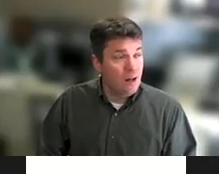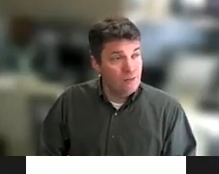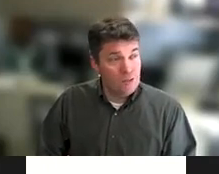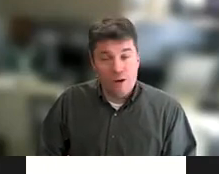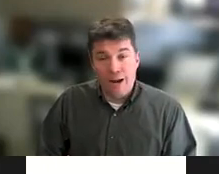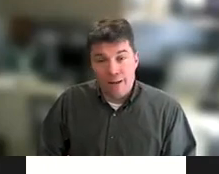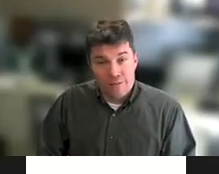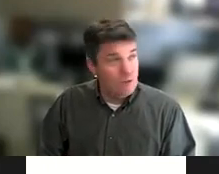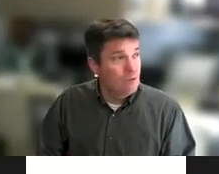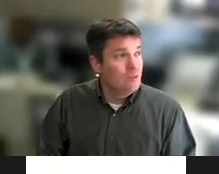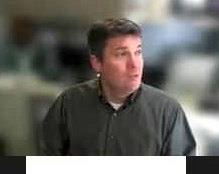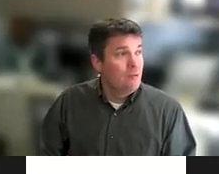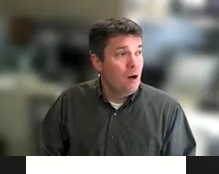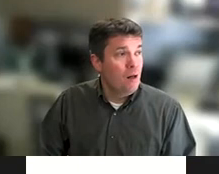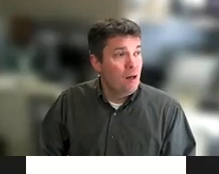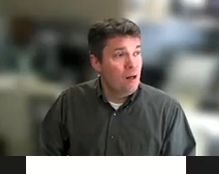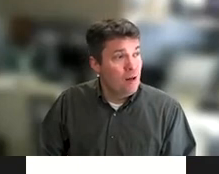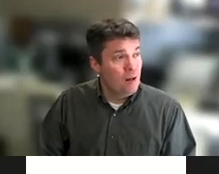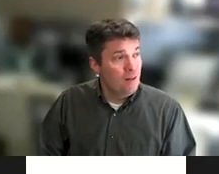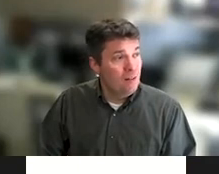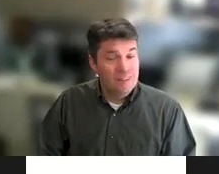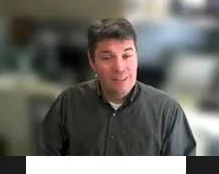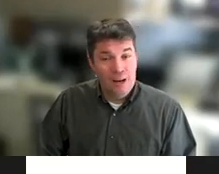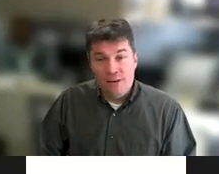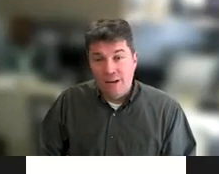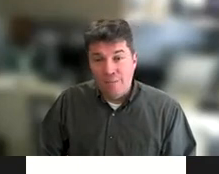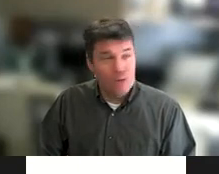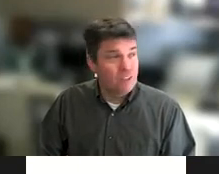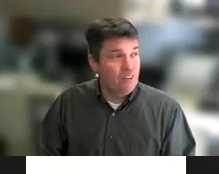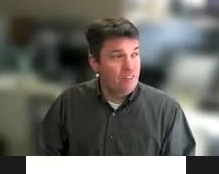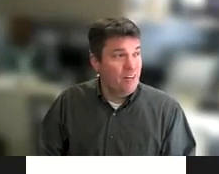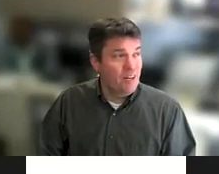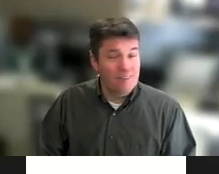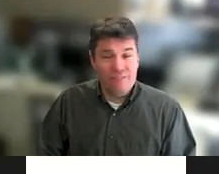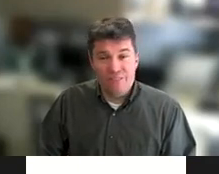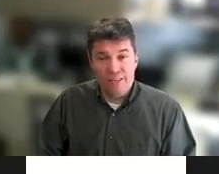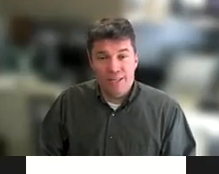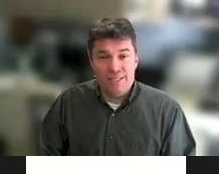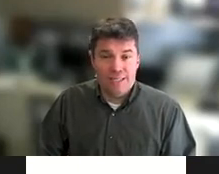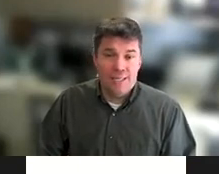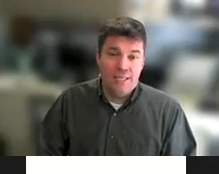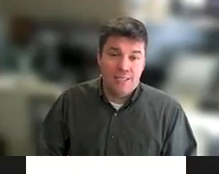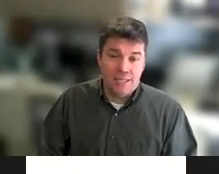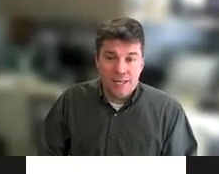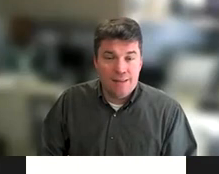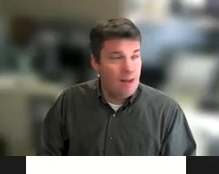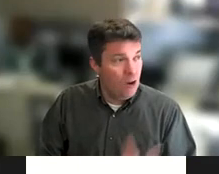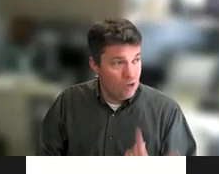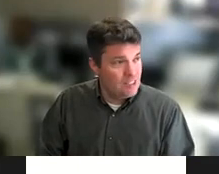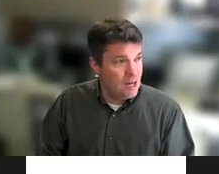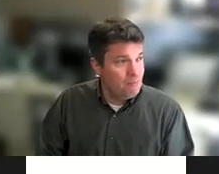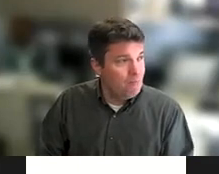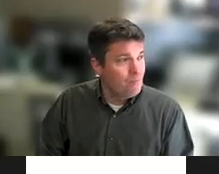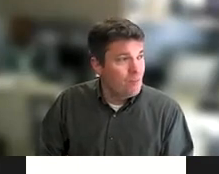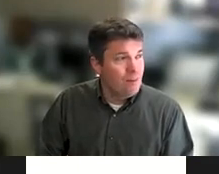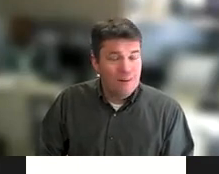juice, all of you, I love you, small ball, Paul. Even numbers, 15, 50, 16, 60, they